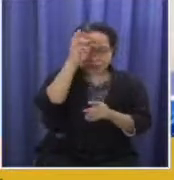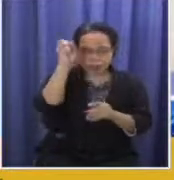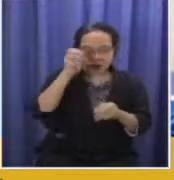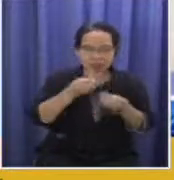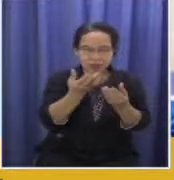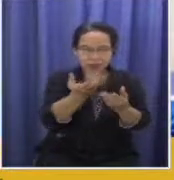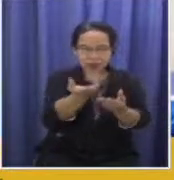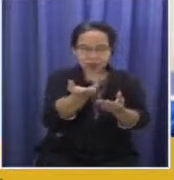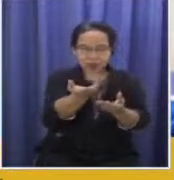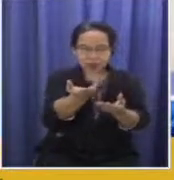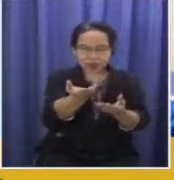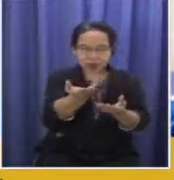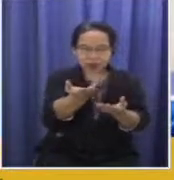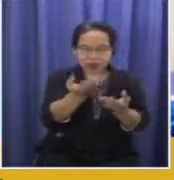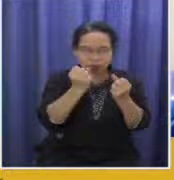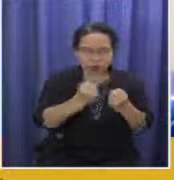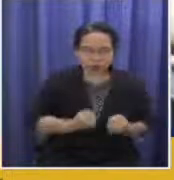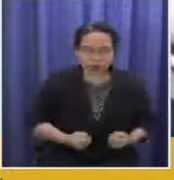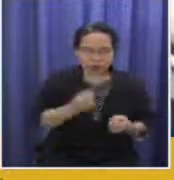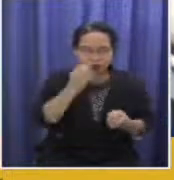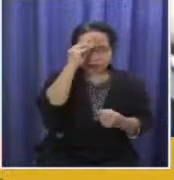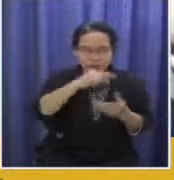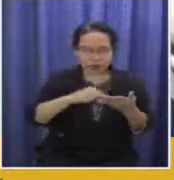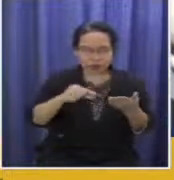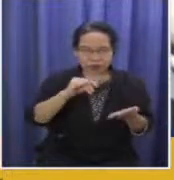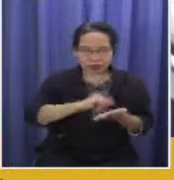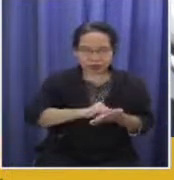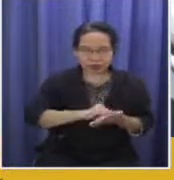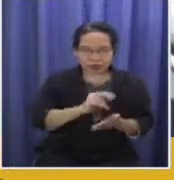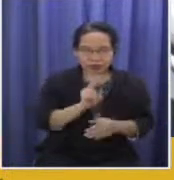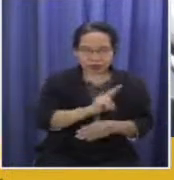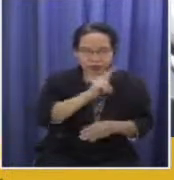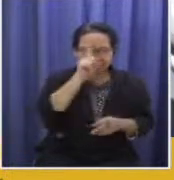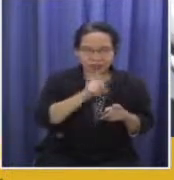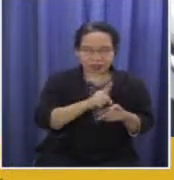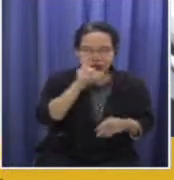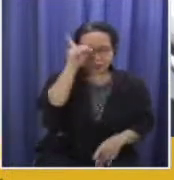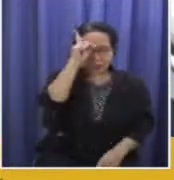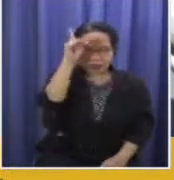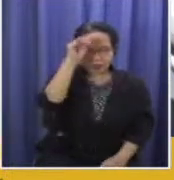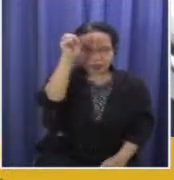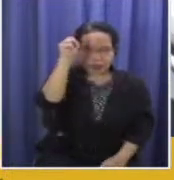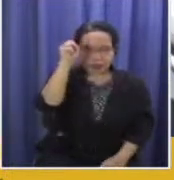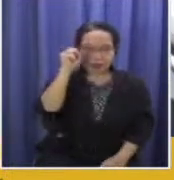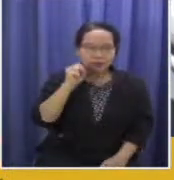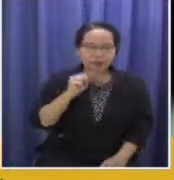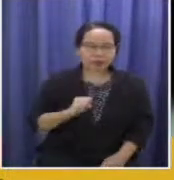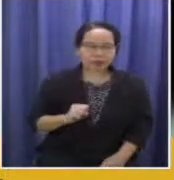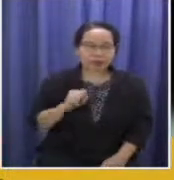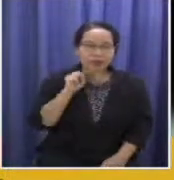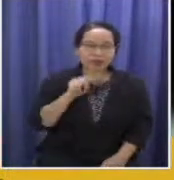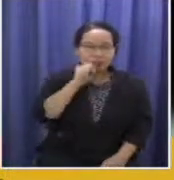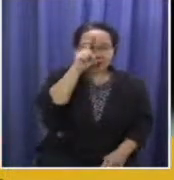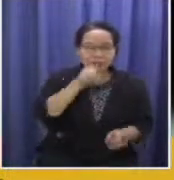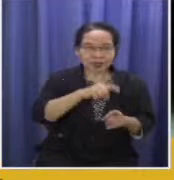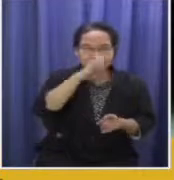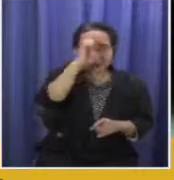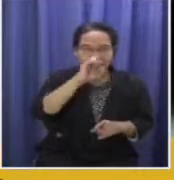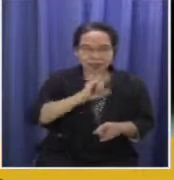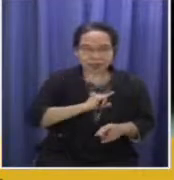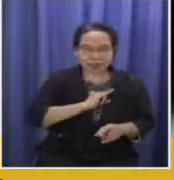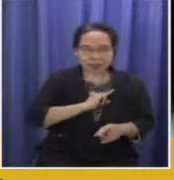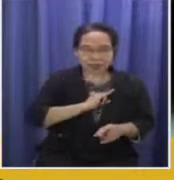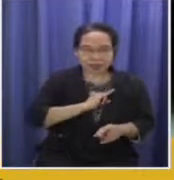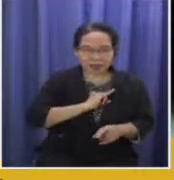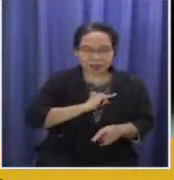give him. Can you supply him the verses that I used, Brother Diwas? Yes, Brother Eli, in God's